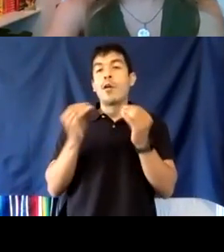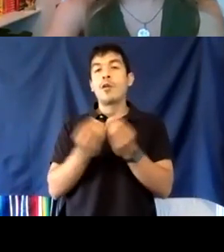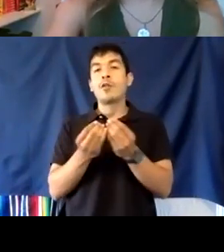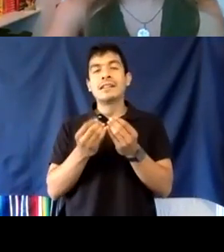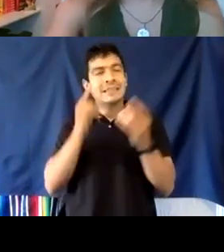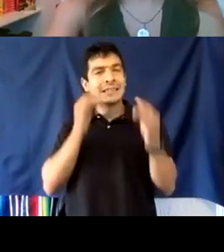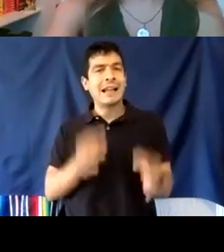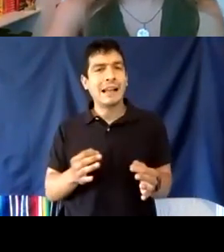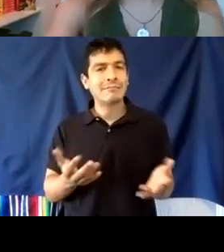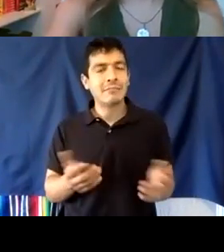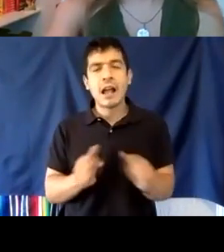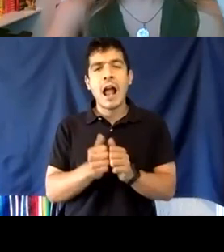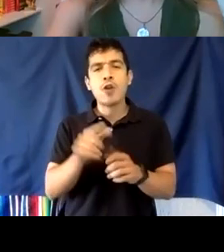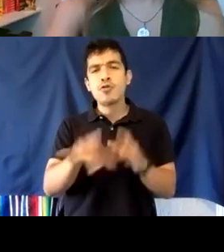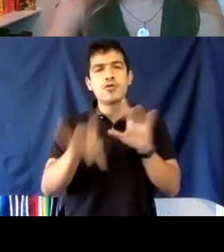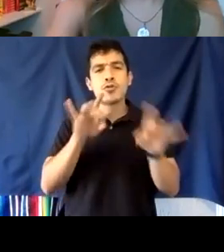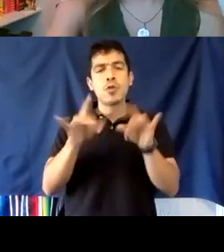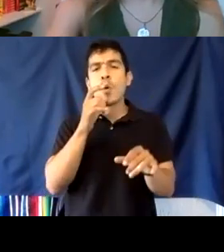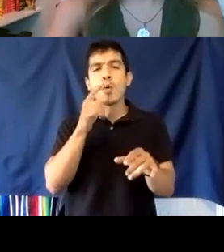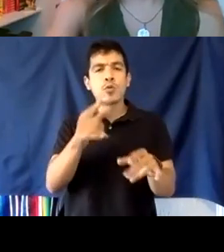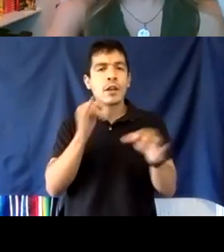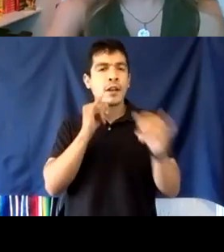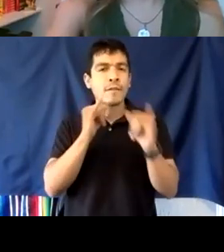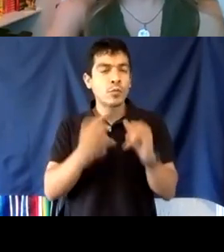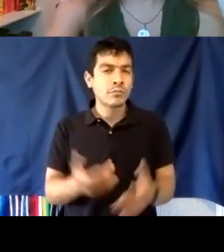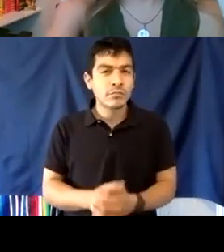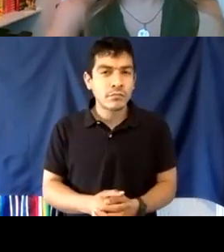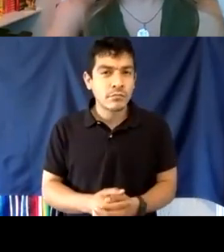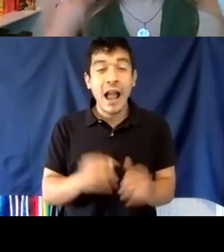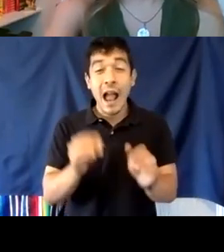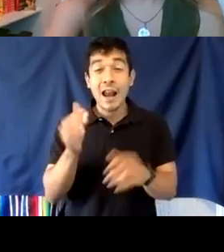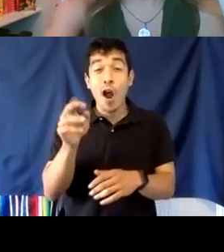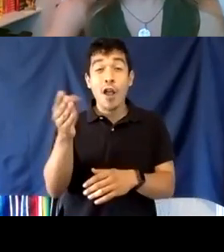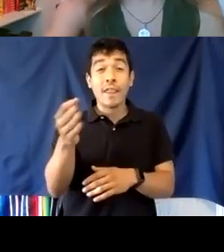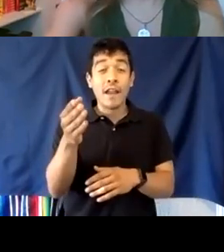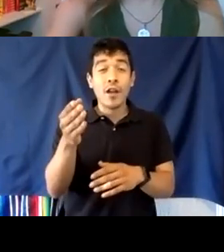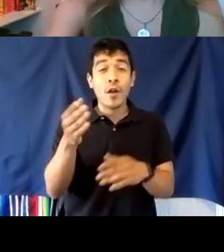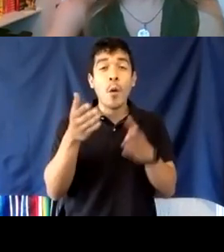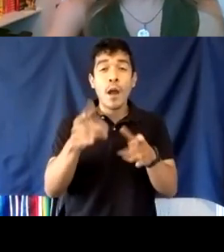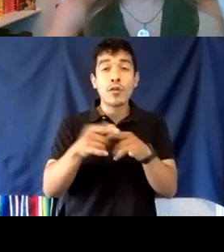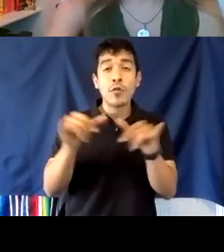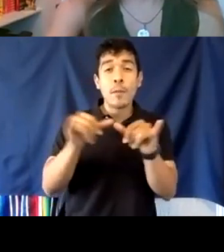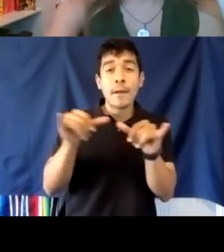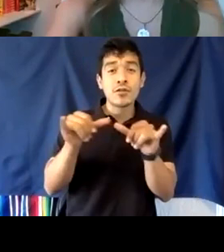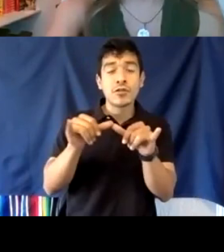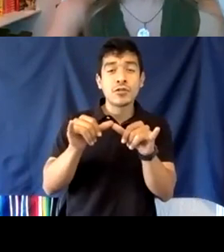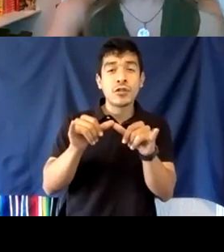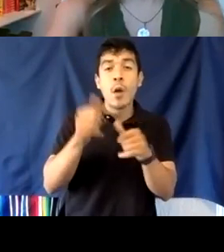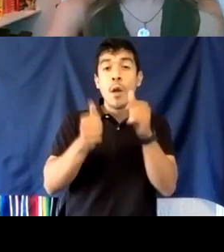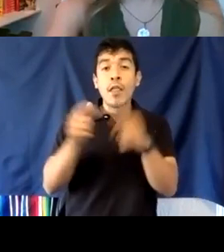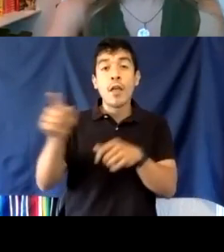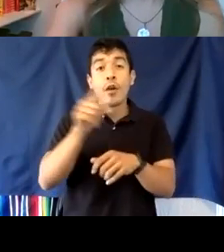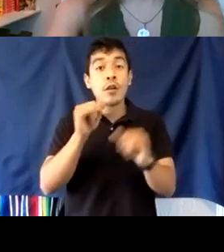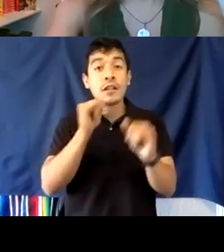determined? How do you choose who you interview within an organization? And are there metrics that determine whether those interviewed speak to